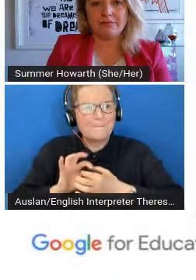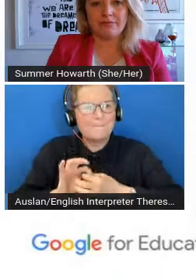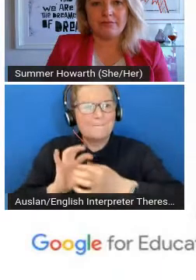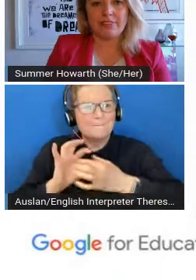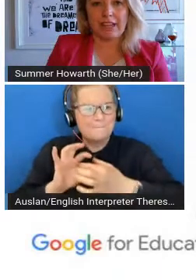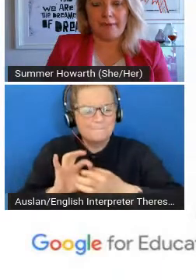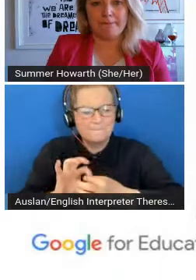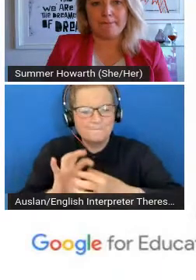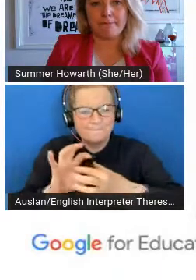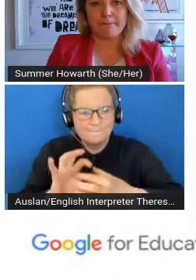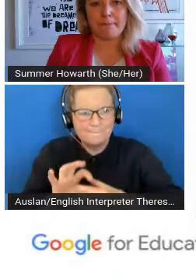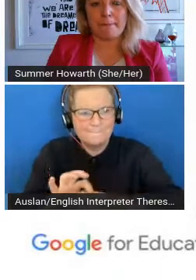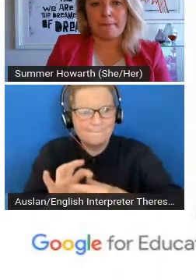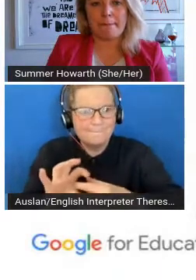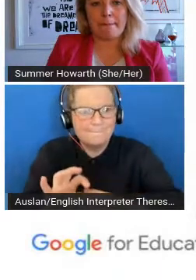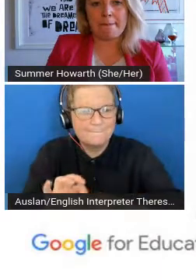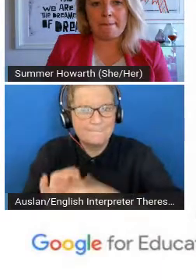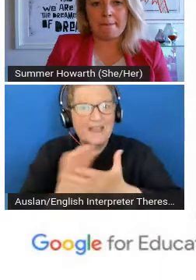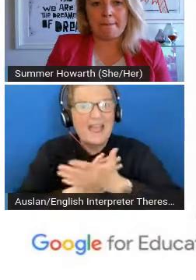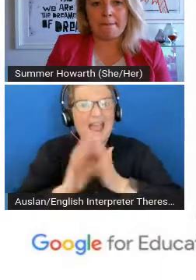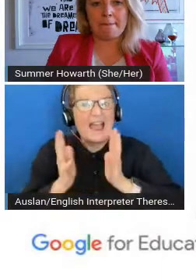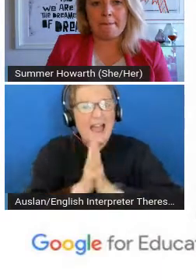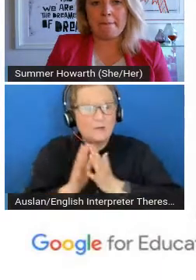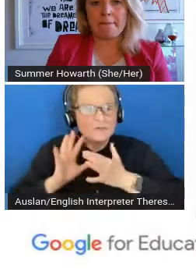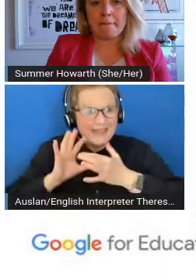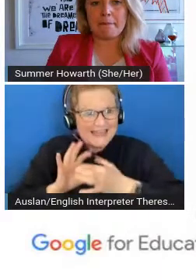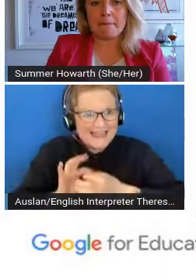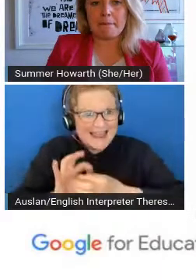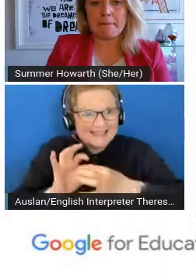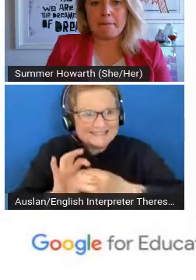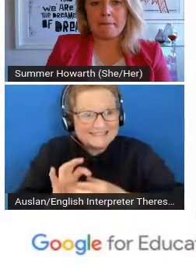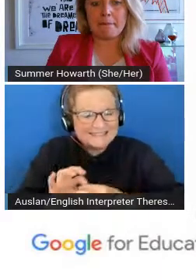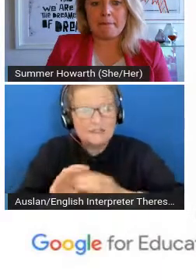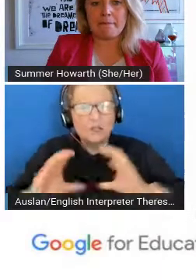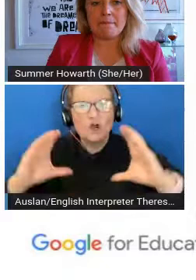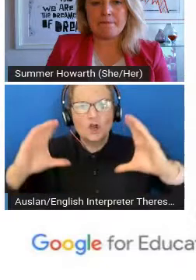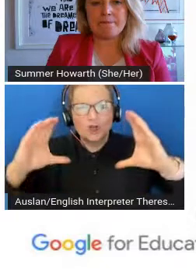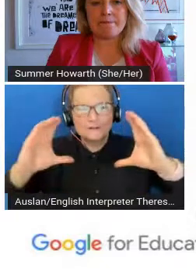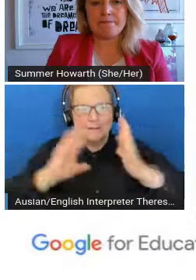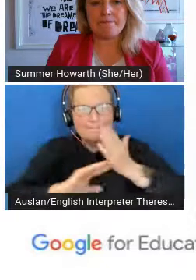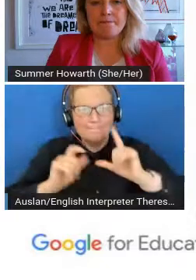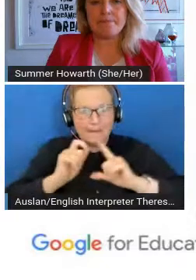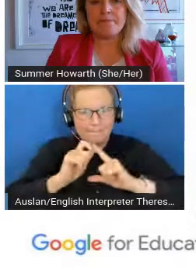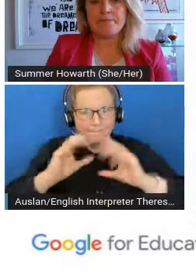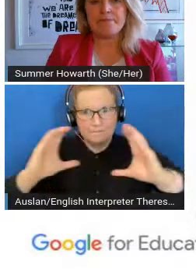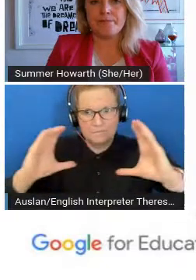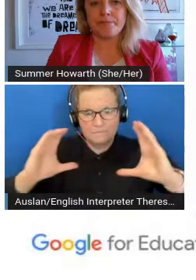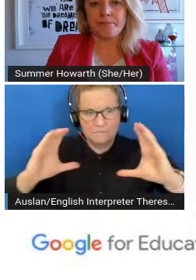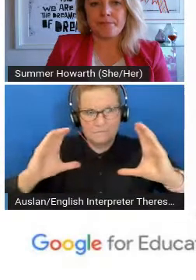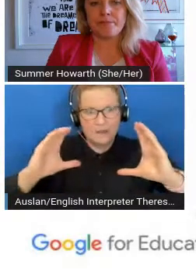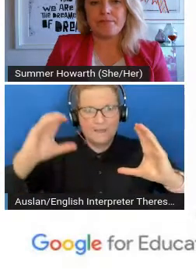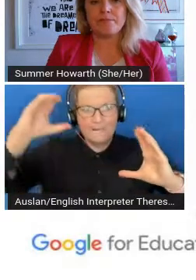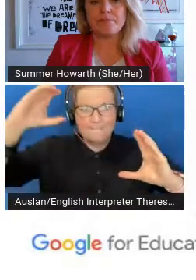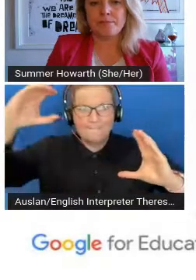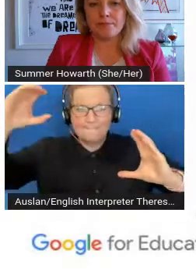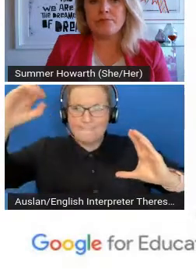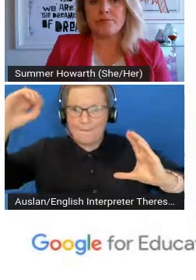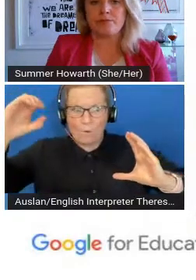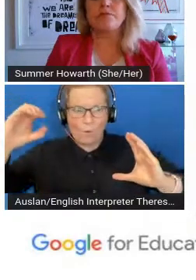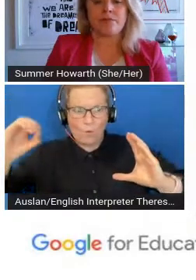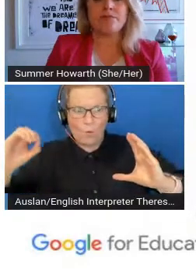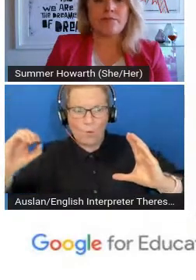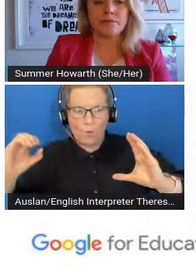right? How do they connect? And also I use the bubble size to tell me what the relative